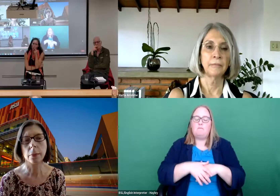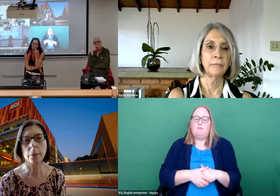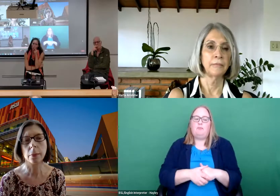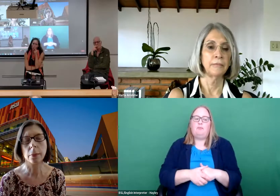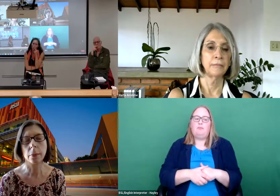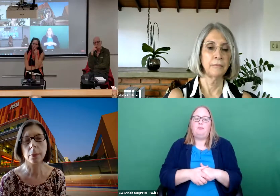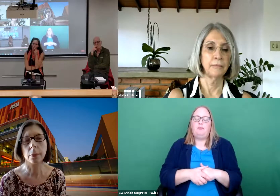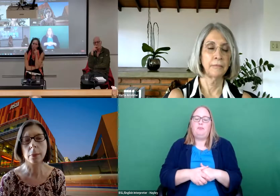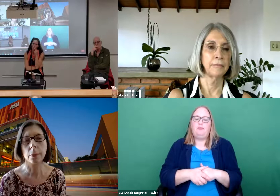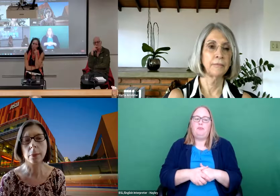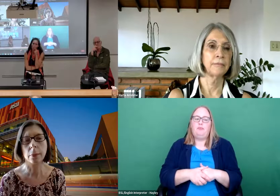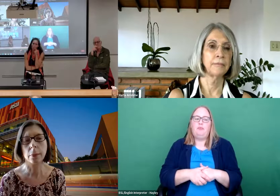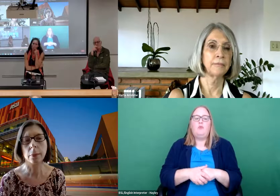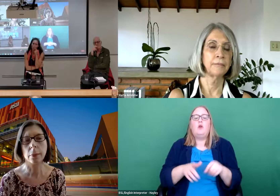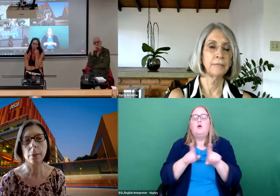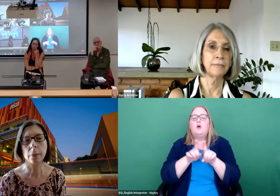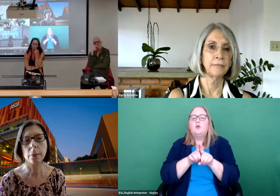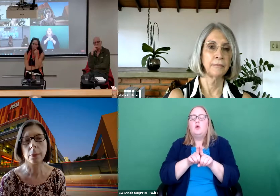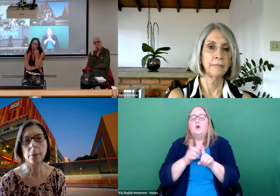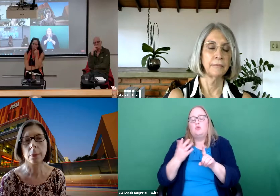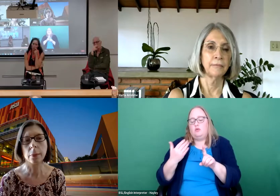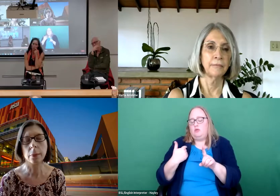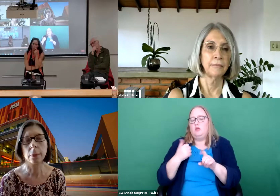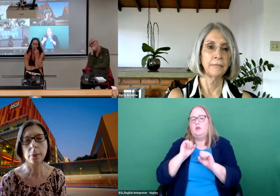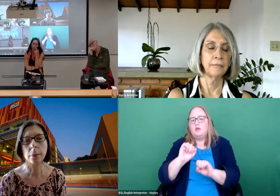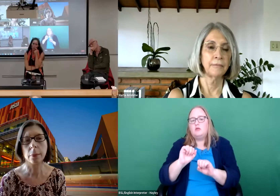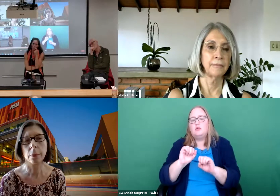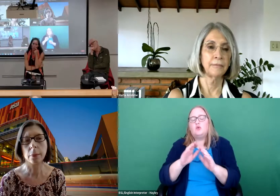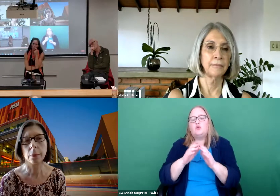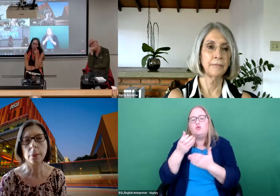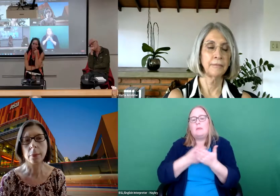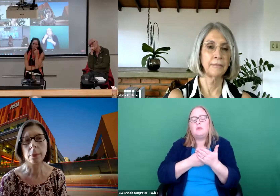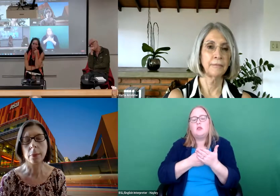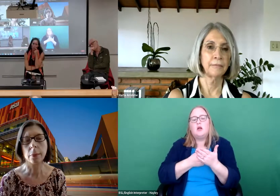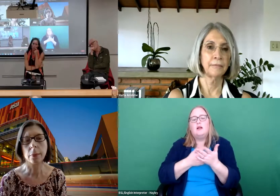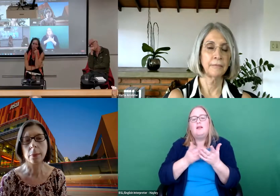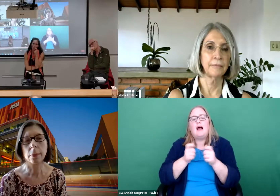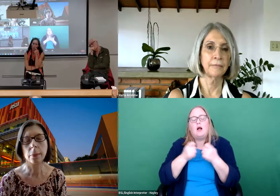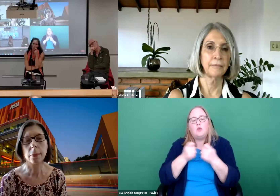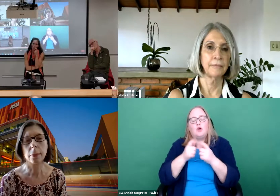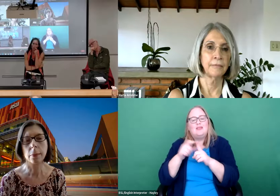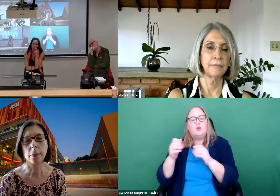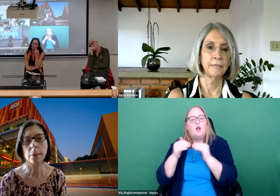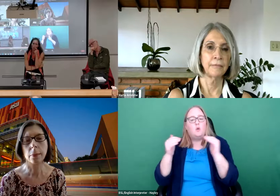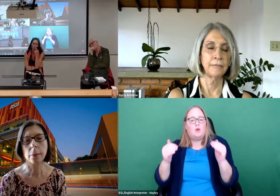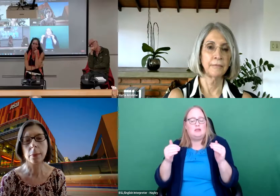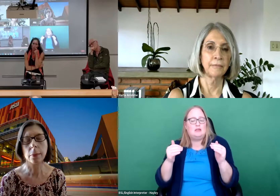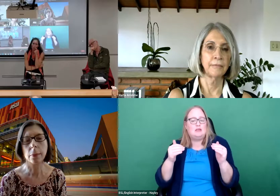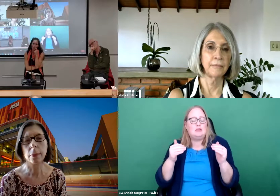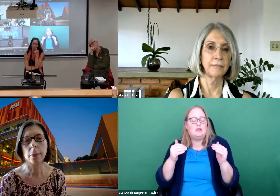recent book chapter in the Handbook of Digital Inequality. And I want to ask first,